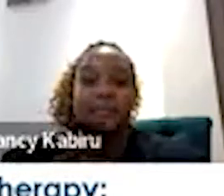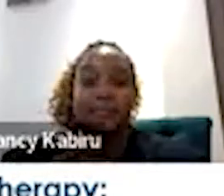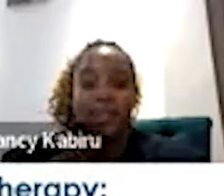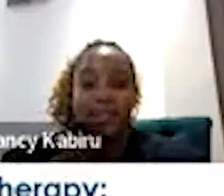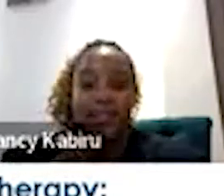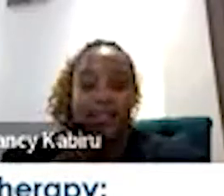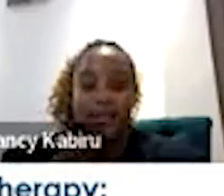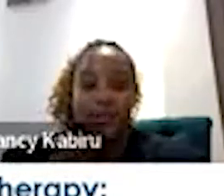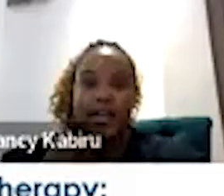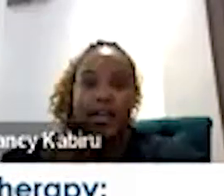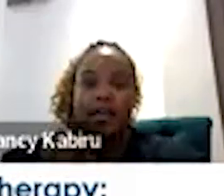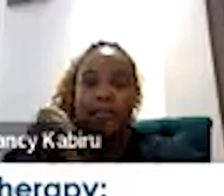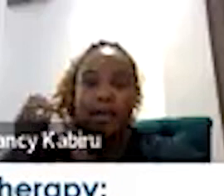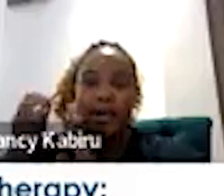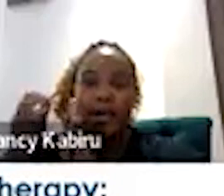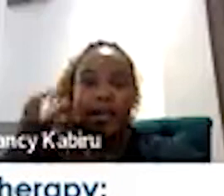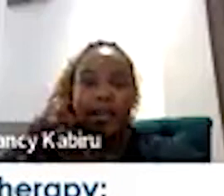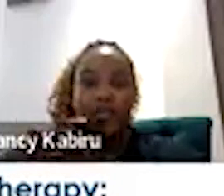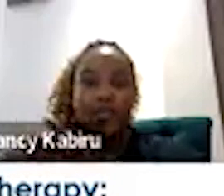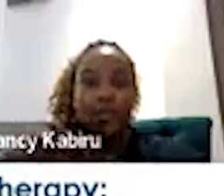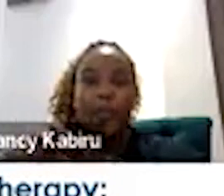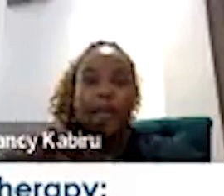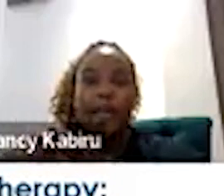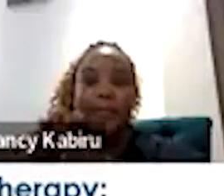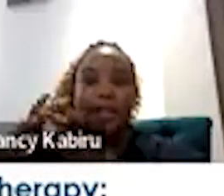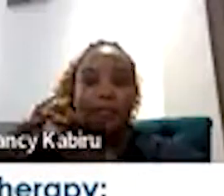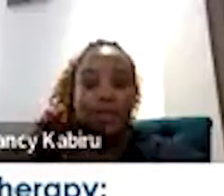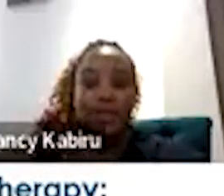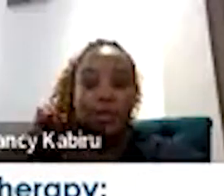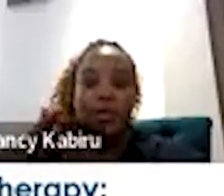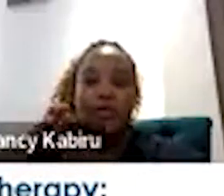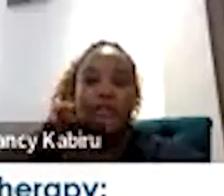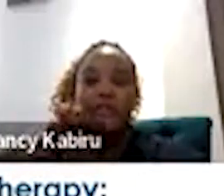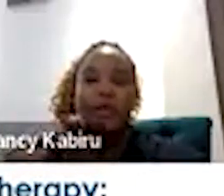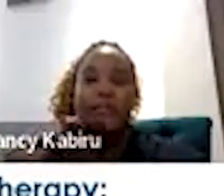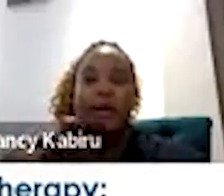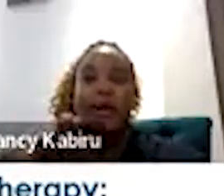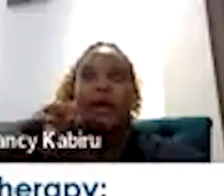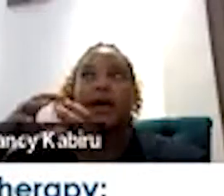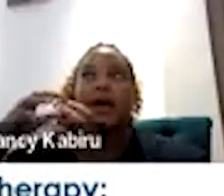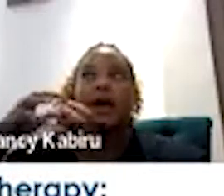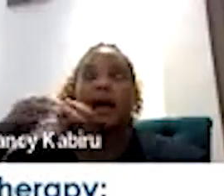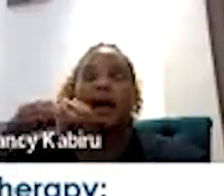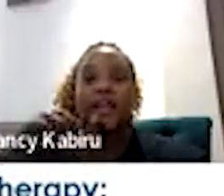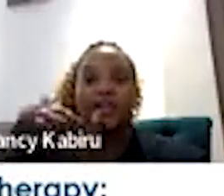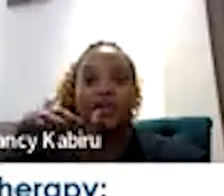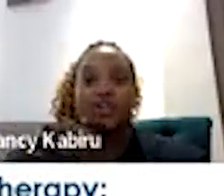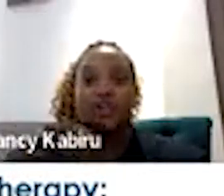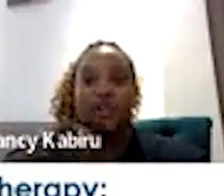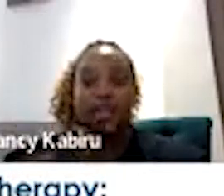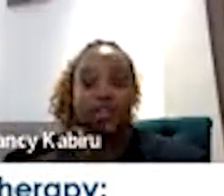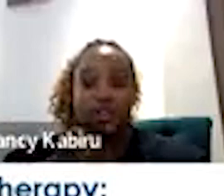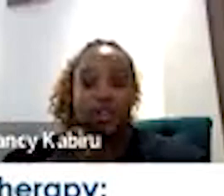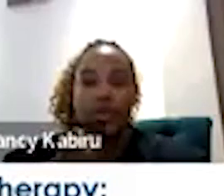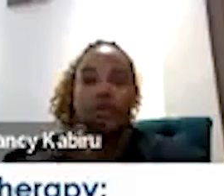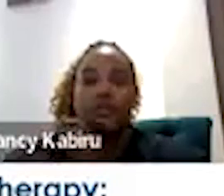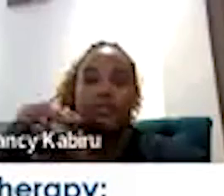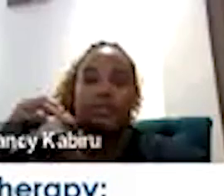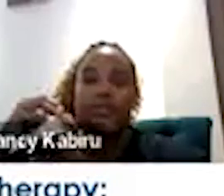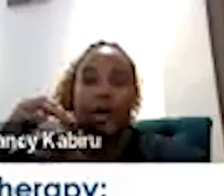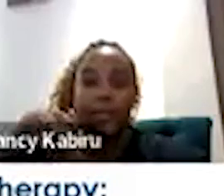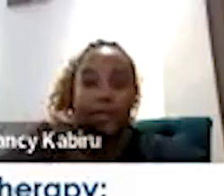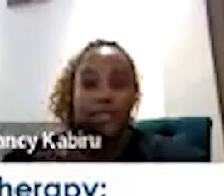activities like team building would help guys to open up and bond more, because remember, having a social